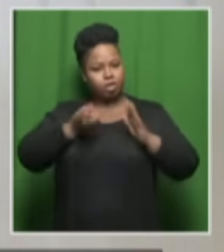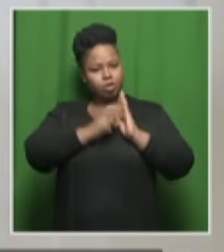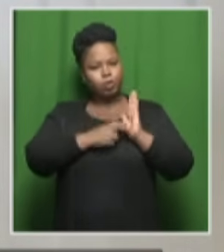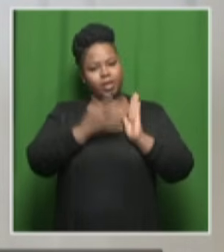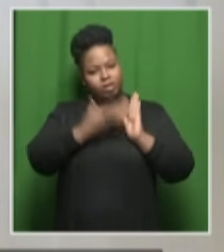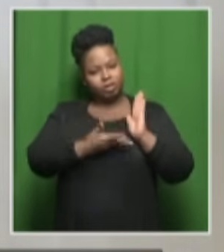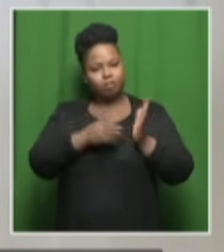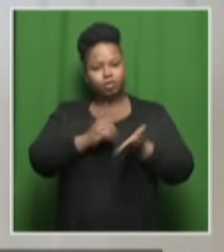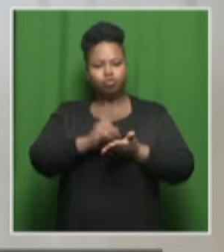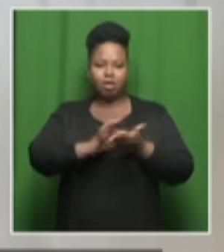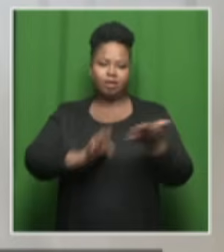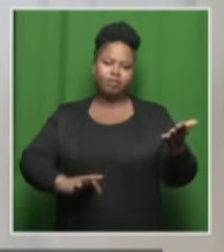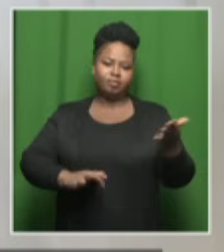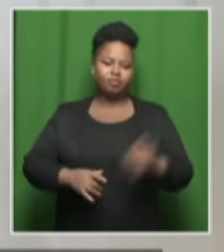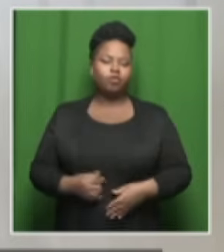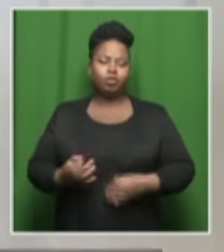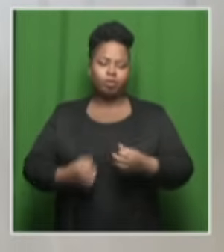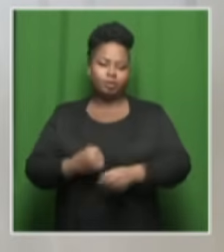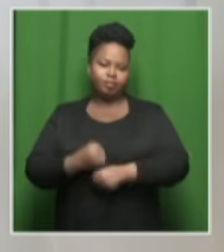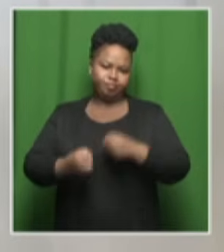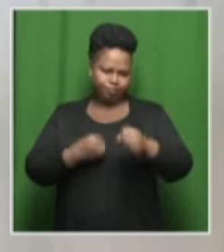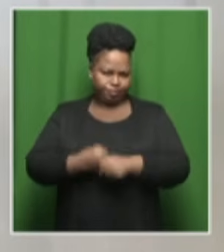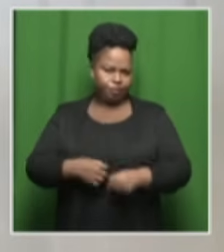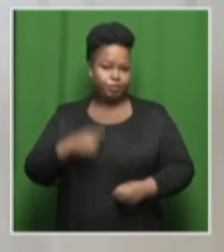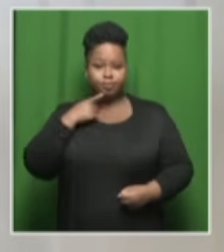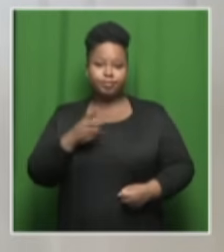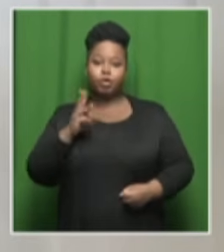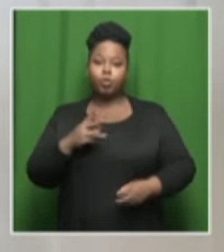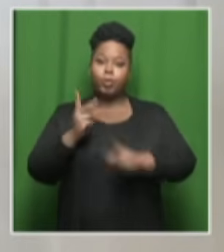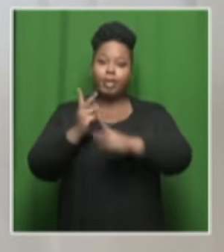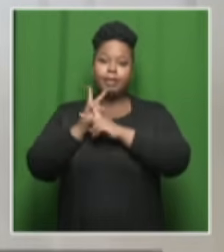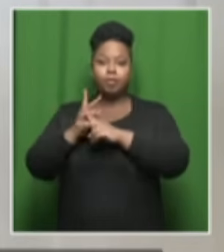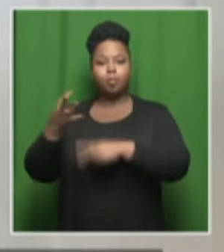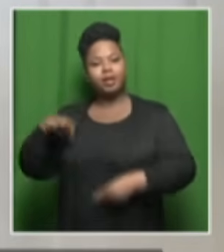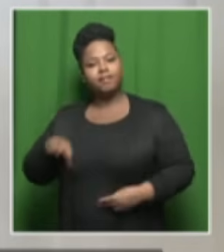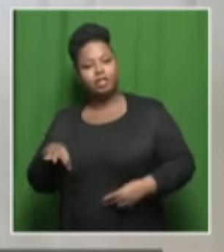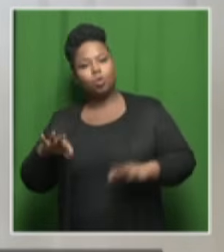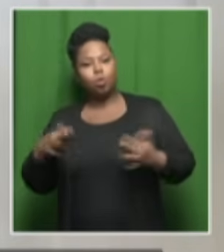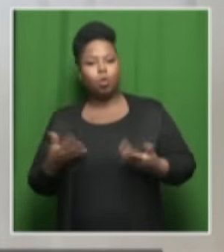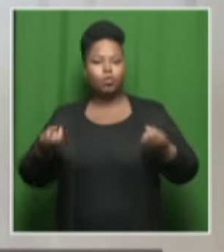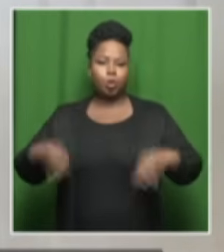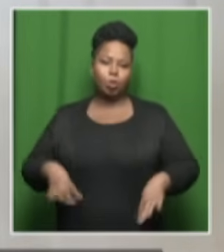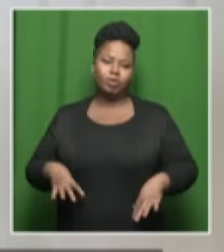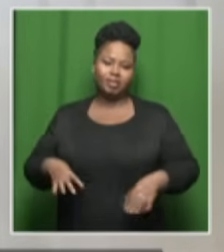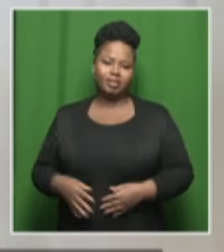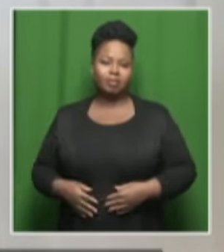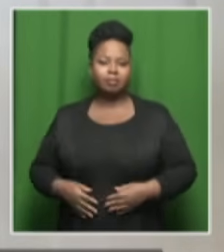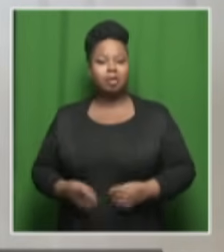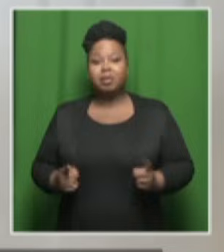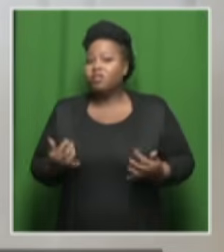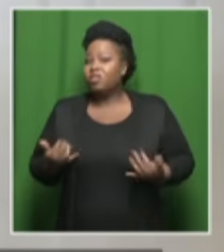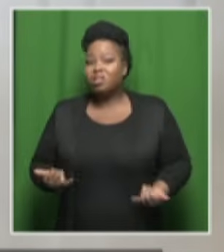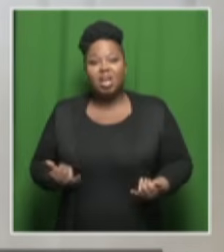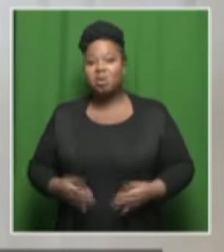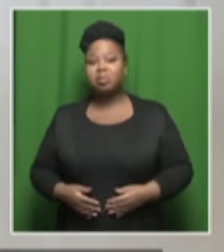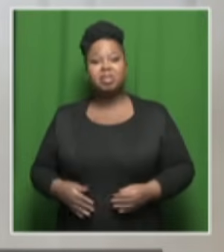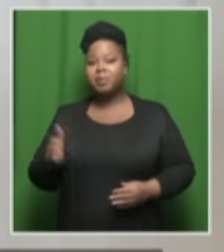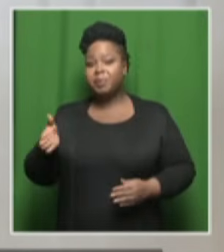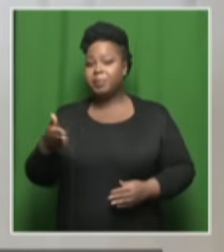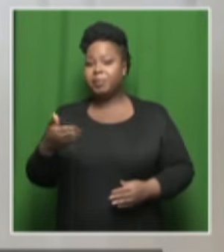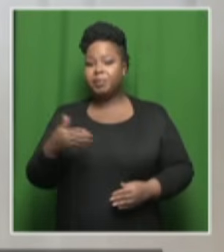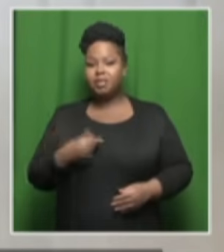and draft on a regular basis, on an annual basis, to say, are you going to keep your benefits as it stands? Currently, there's no provision